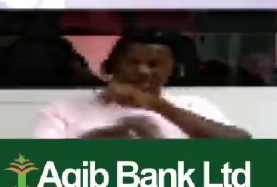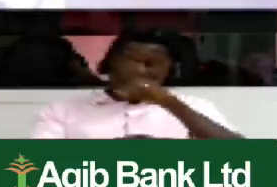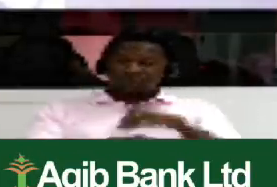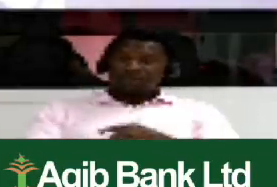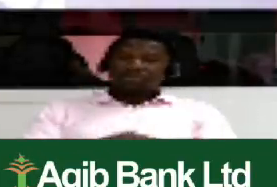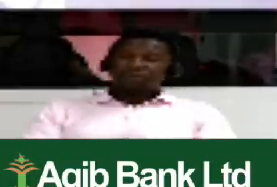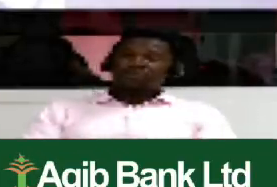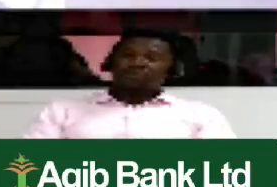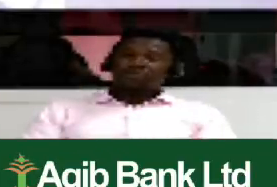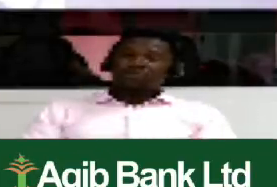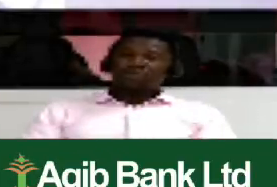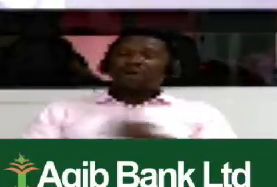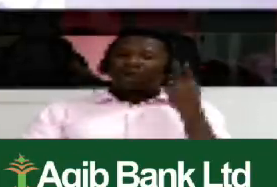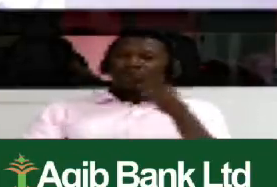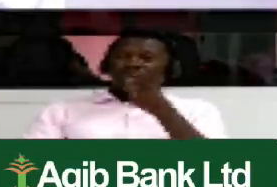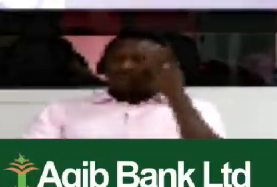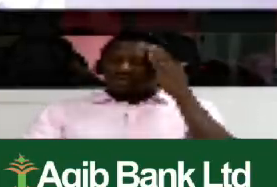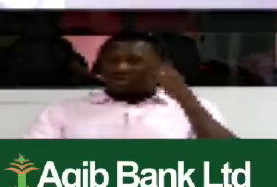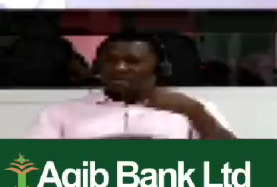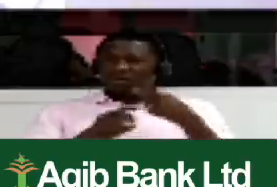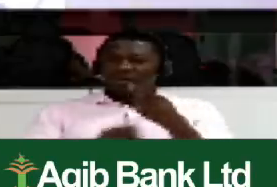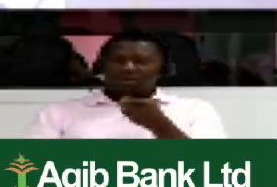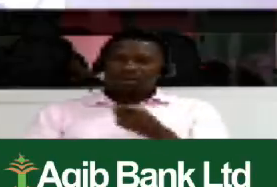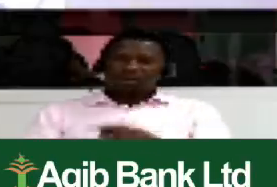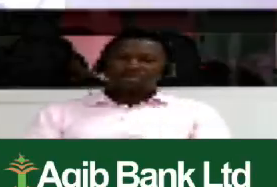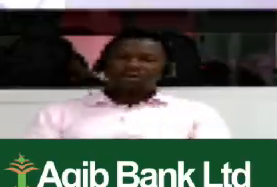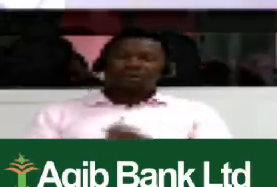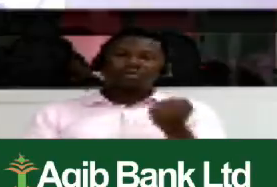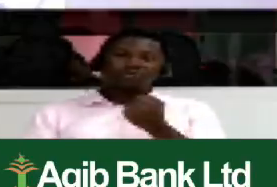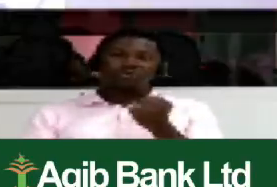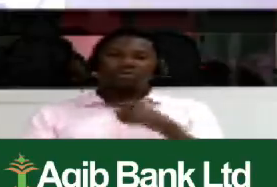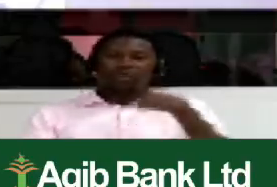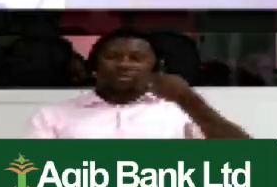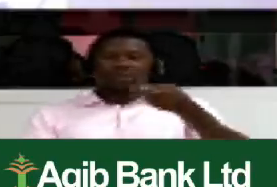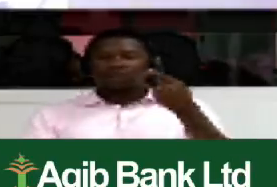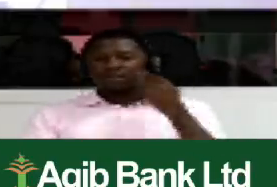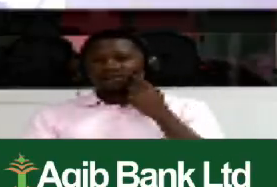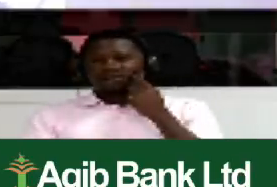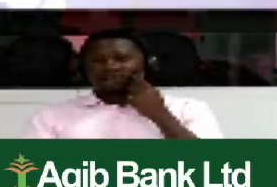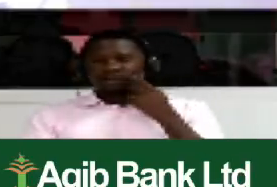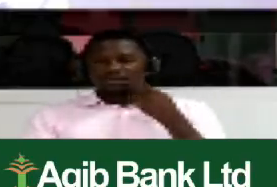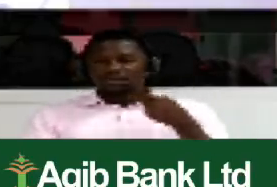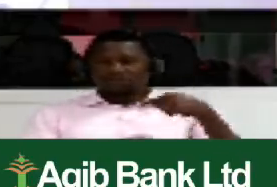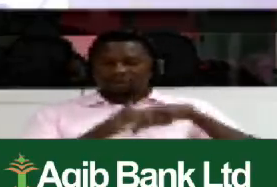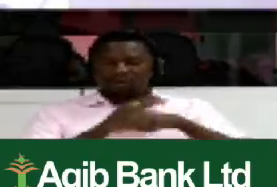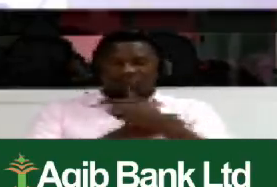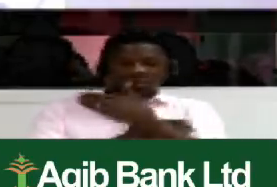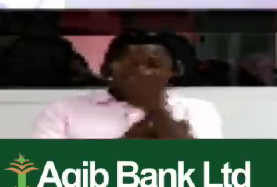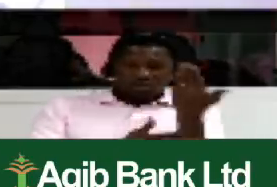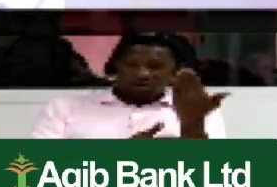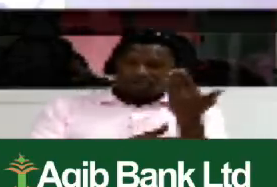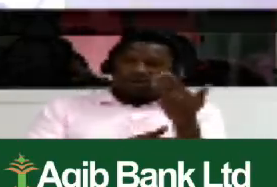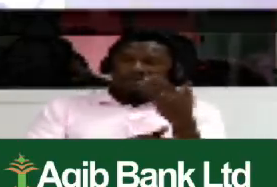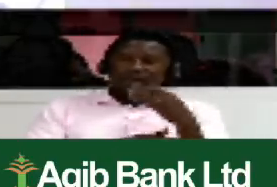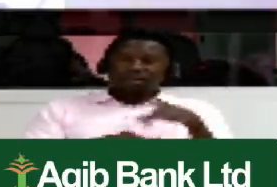information? Because the following day, in the morning, they took us around their